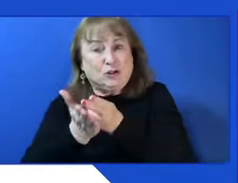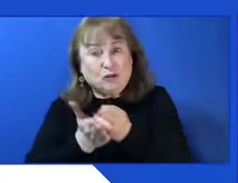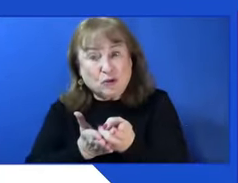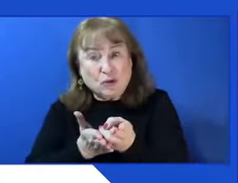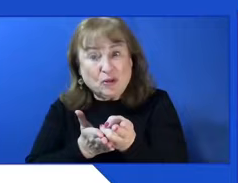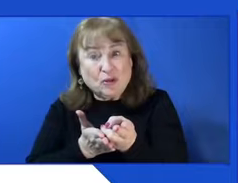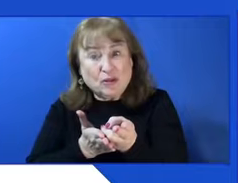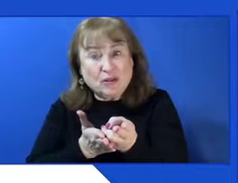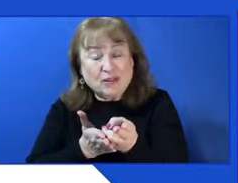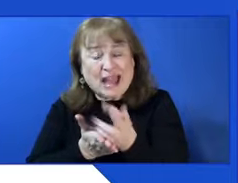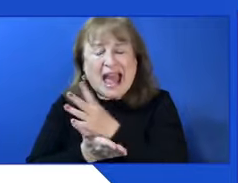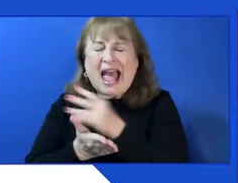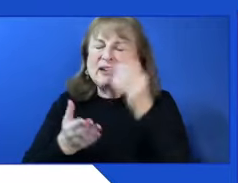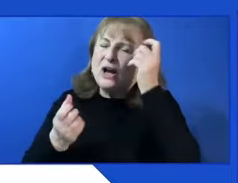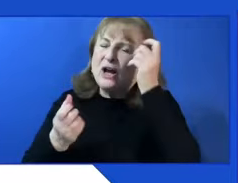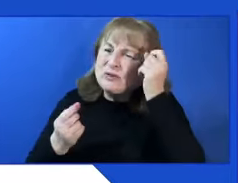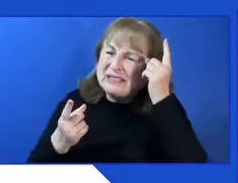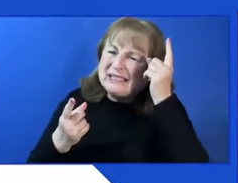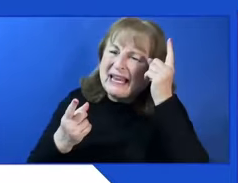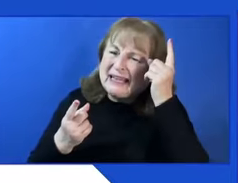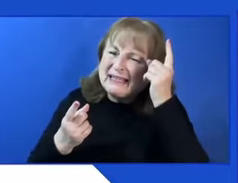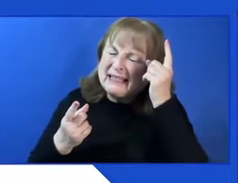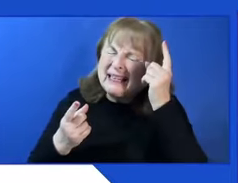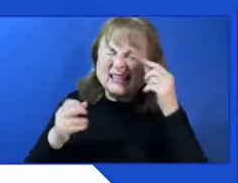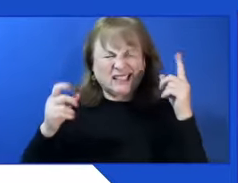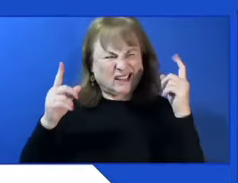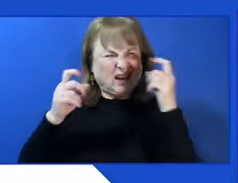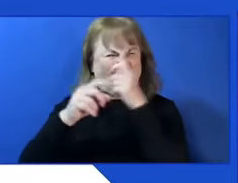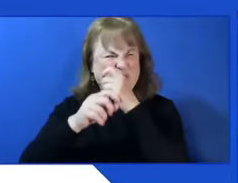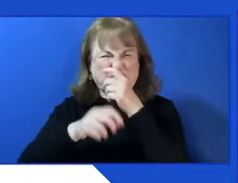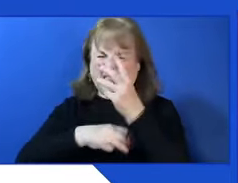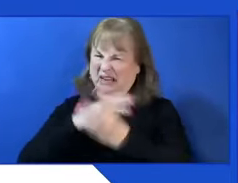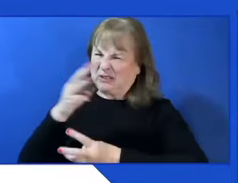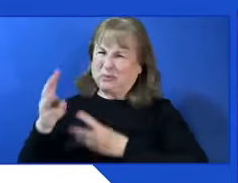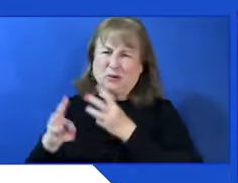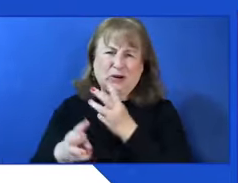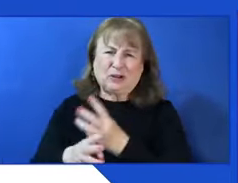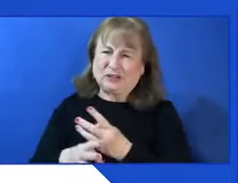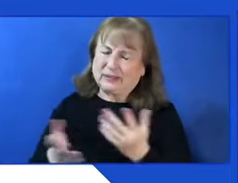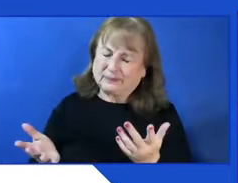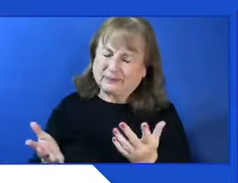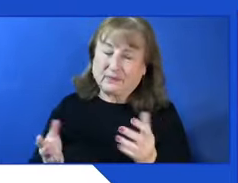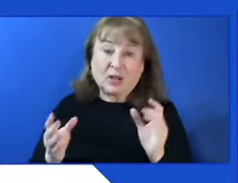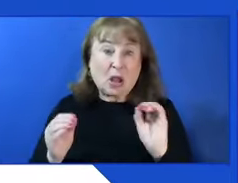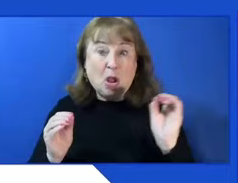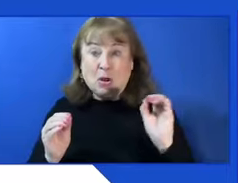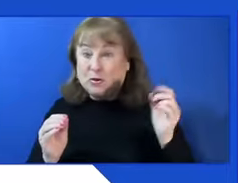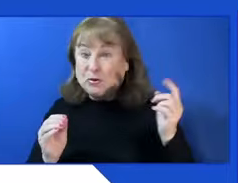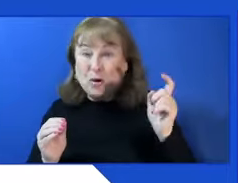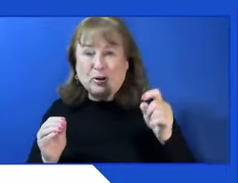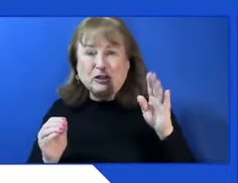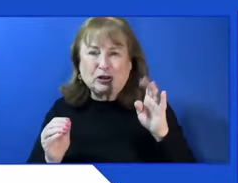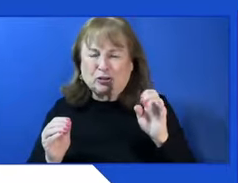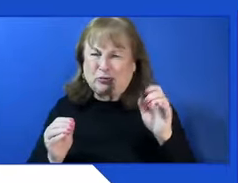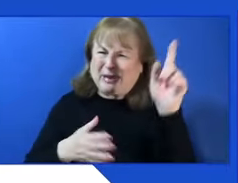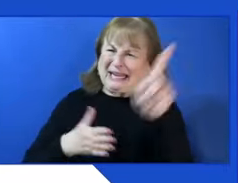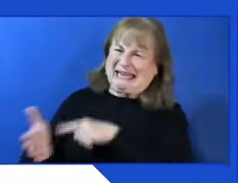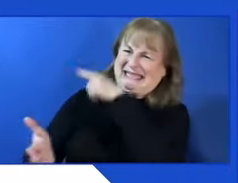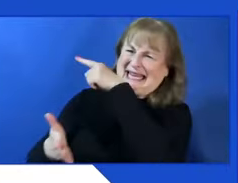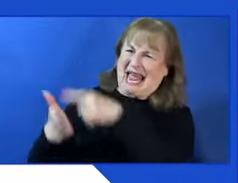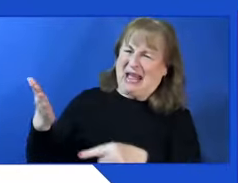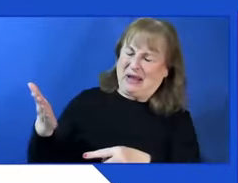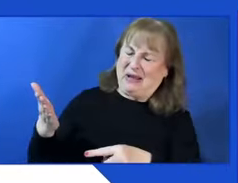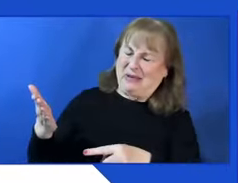and understanding in this complex world. No one should be condemned